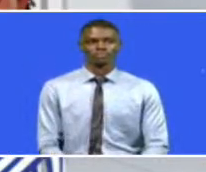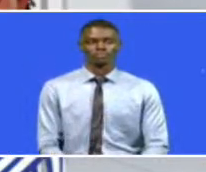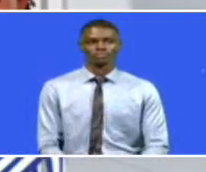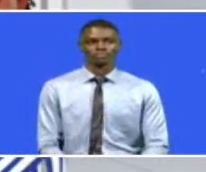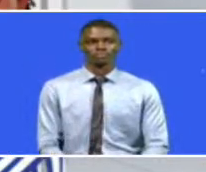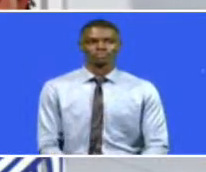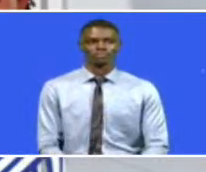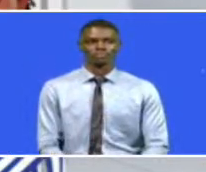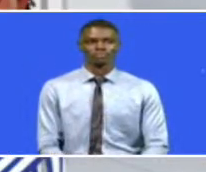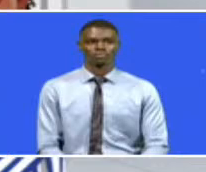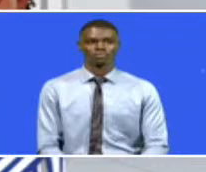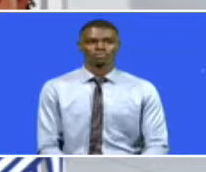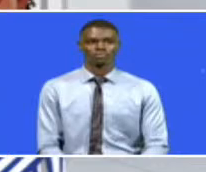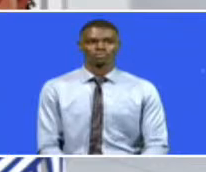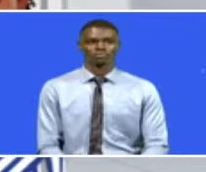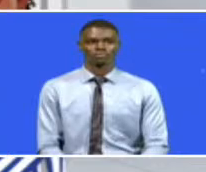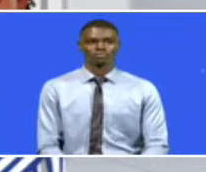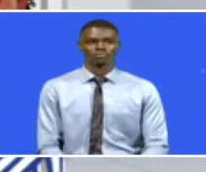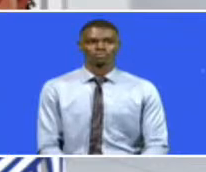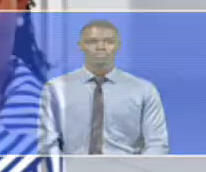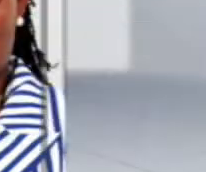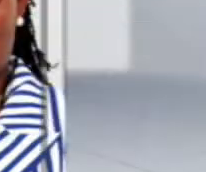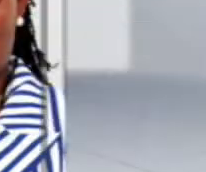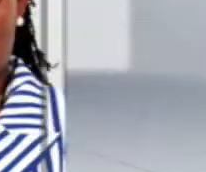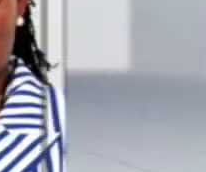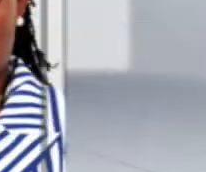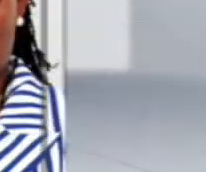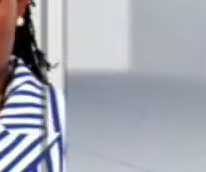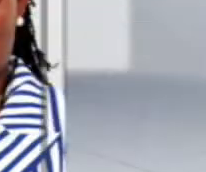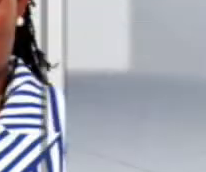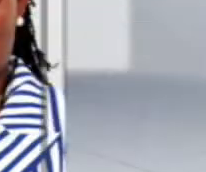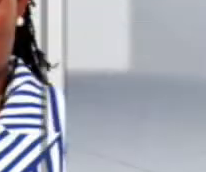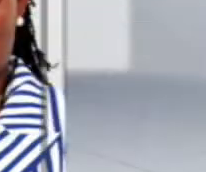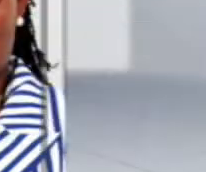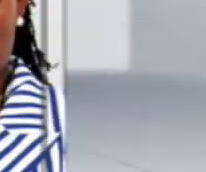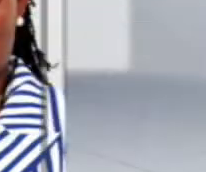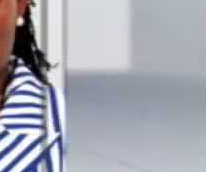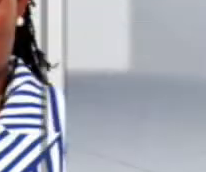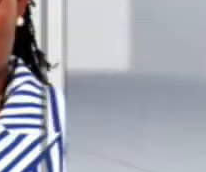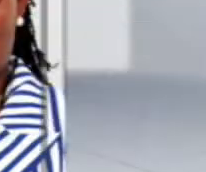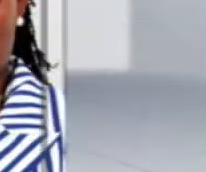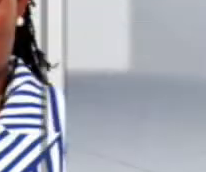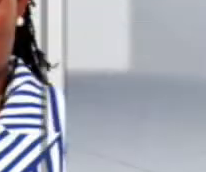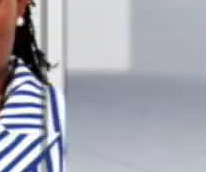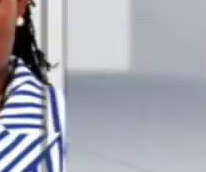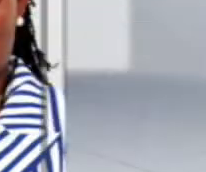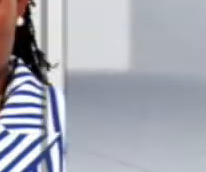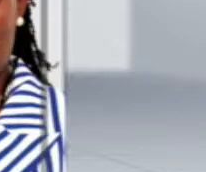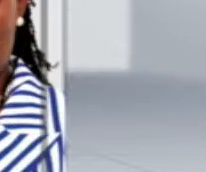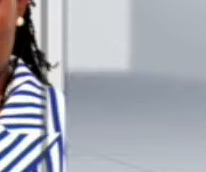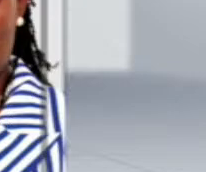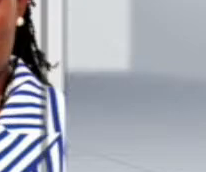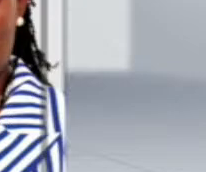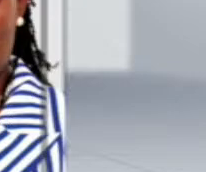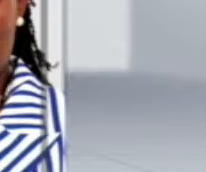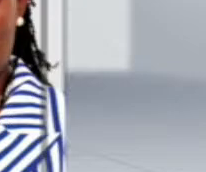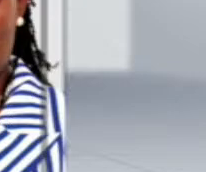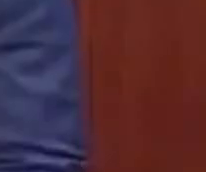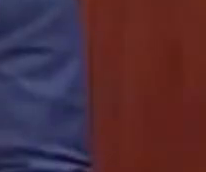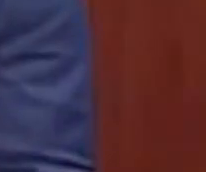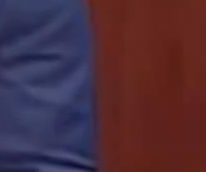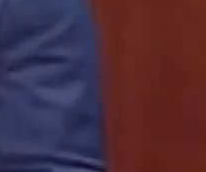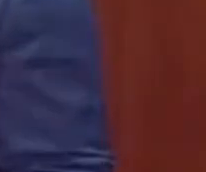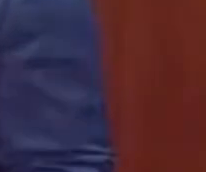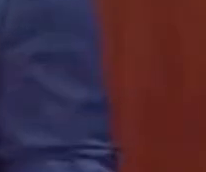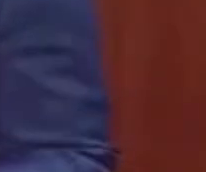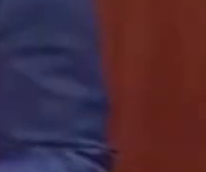Okech, Joseph Kamau of Lamu, Edwin Sifuna of Nairobi, Agnes Kavindu of Machakos County, and Tavetas Mwaruma.